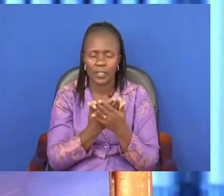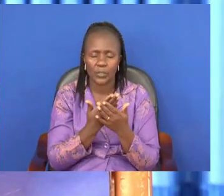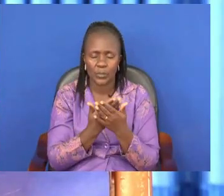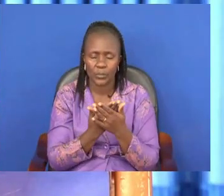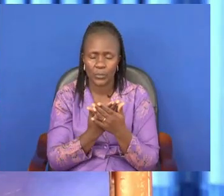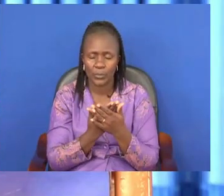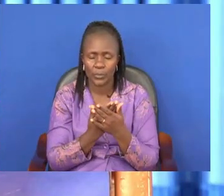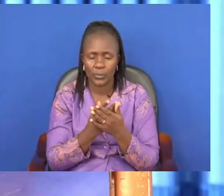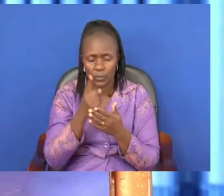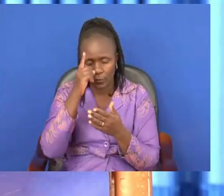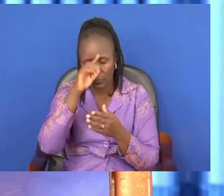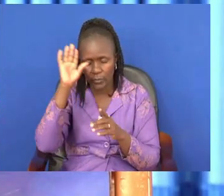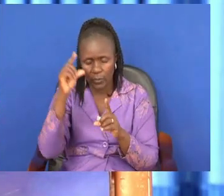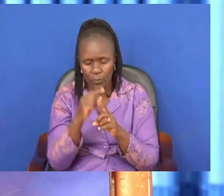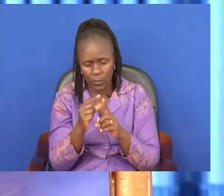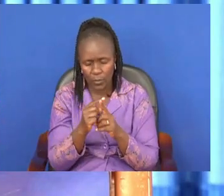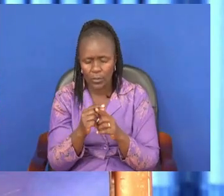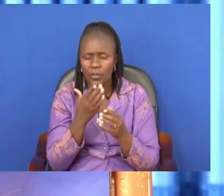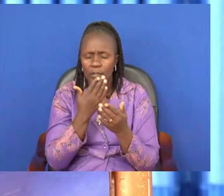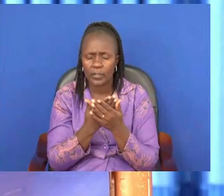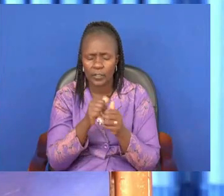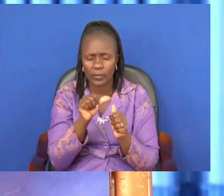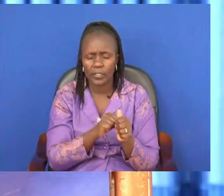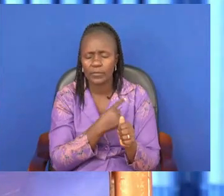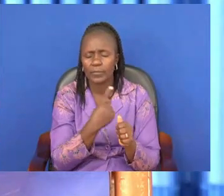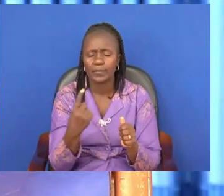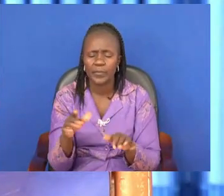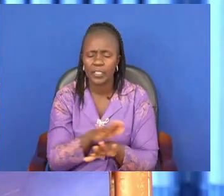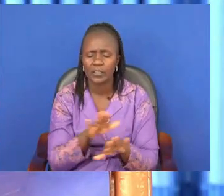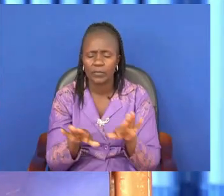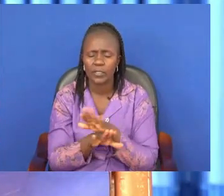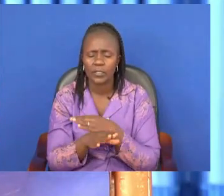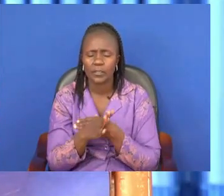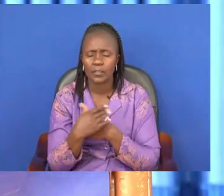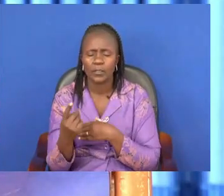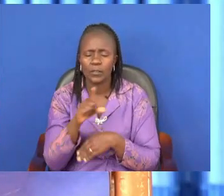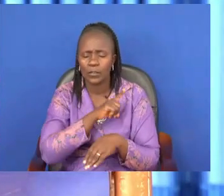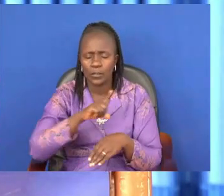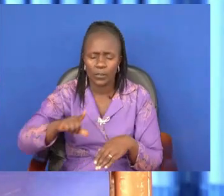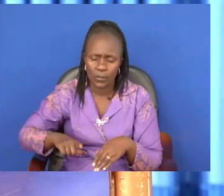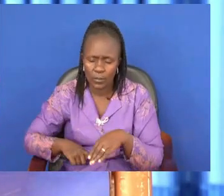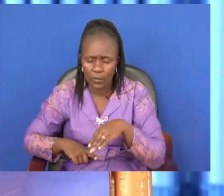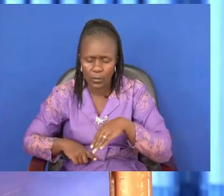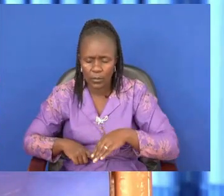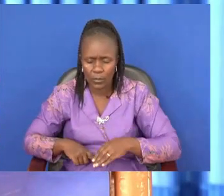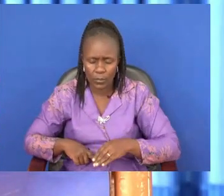you. Thank you for your word. Thank you for each and everything that, Lord, we